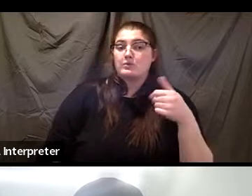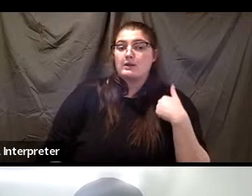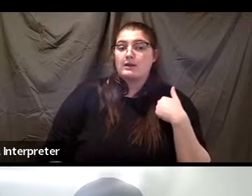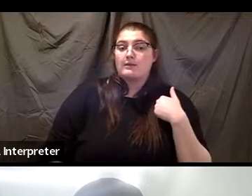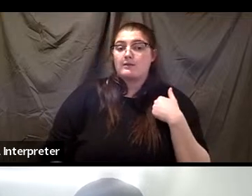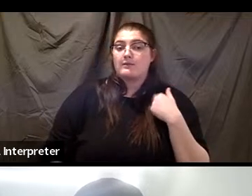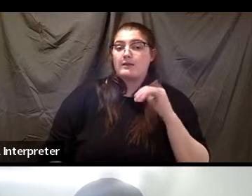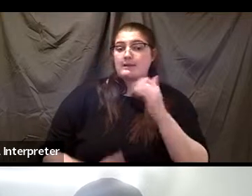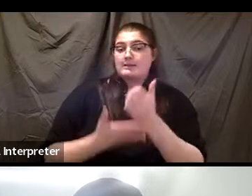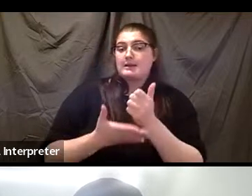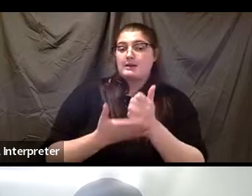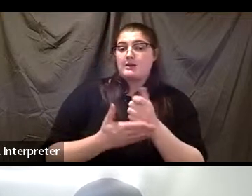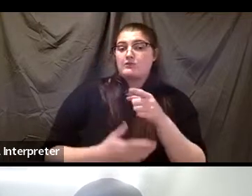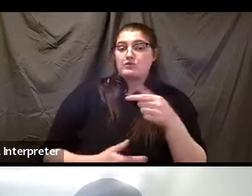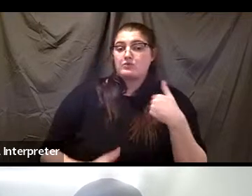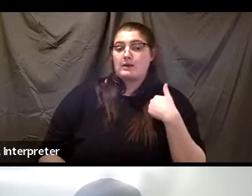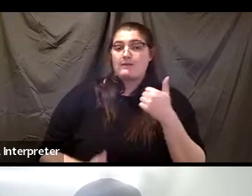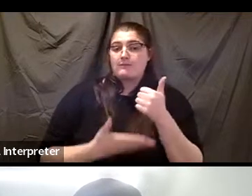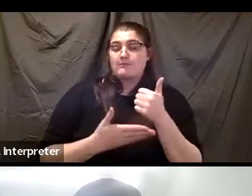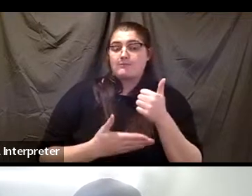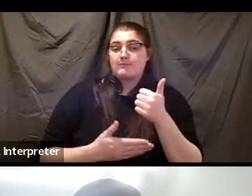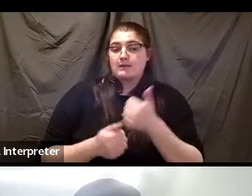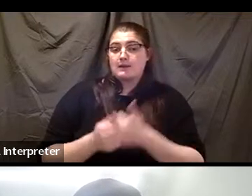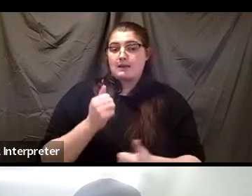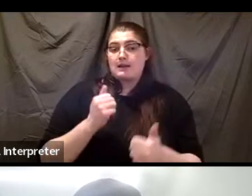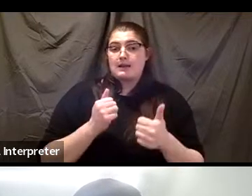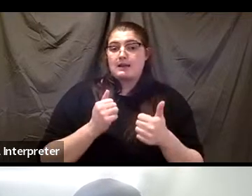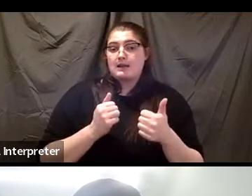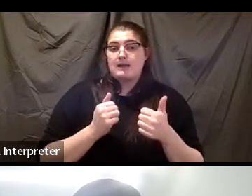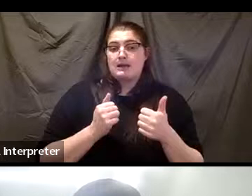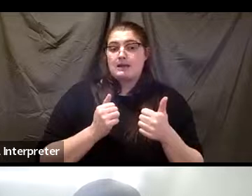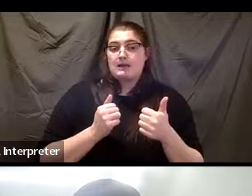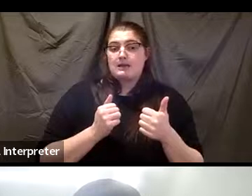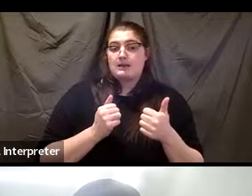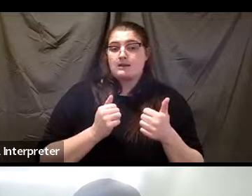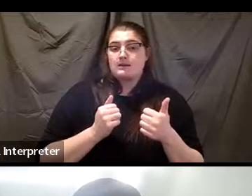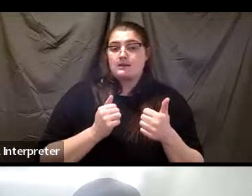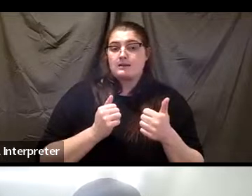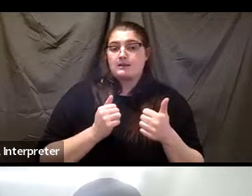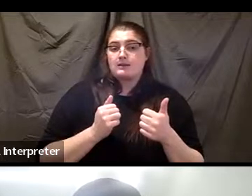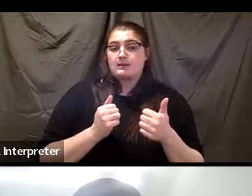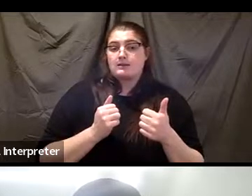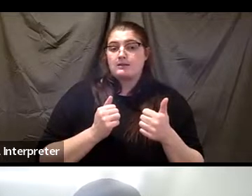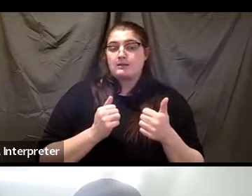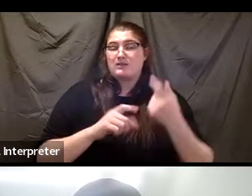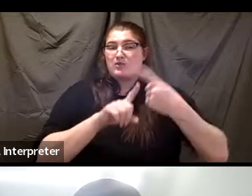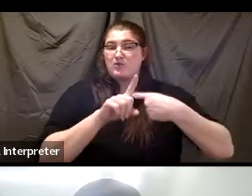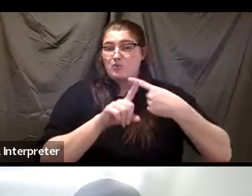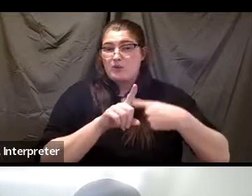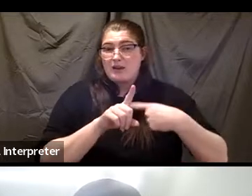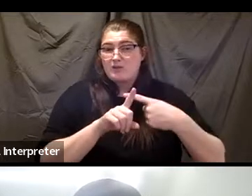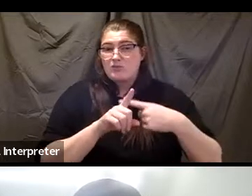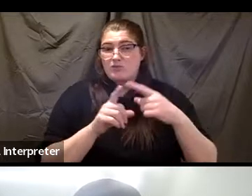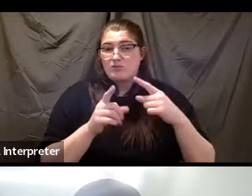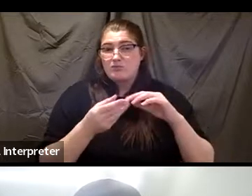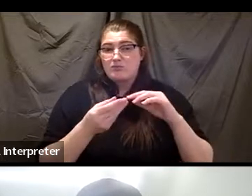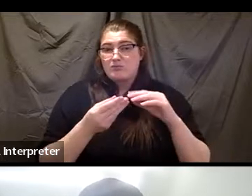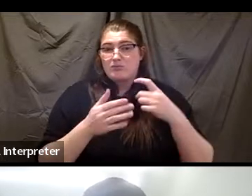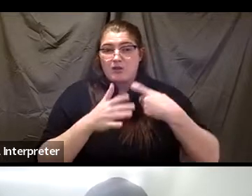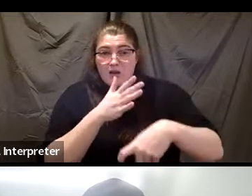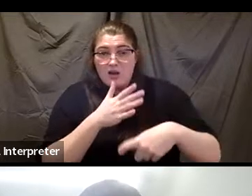that's helpful. Do you have any sense of the rental rate that you'd be charging?